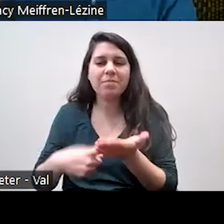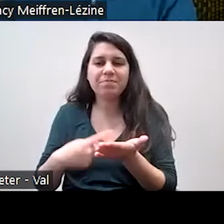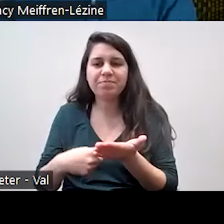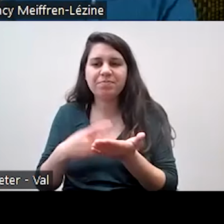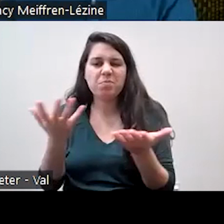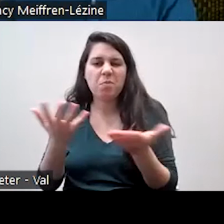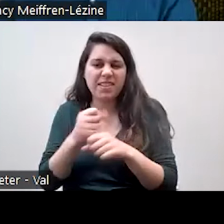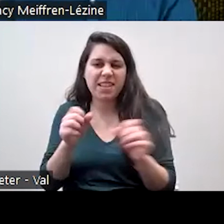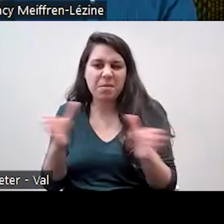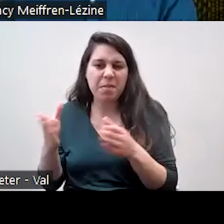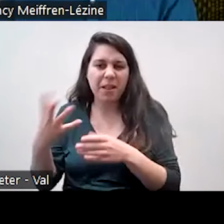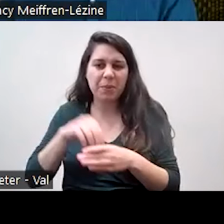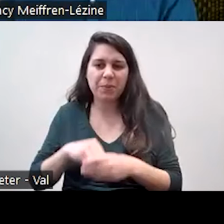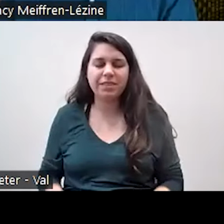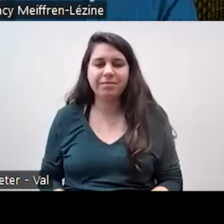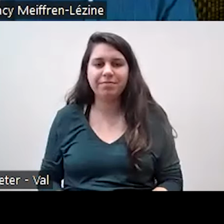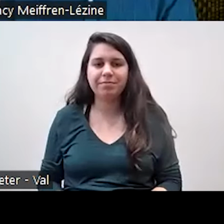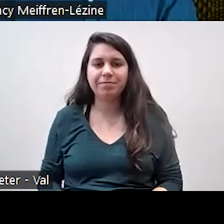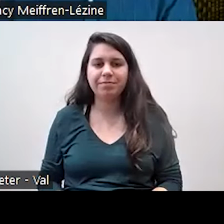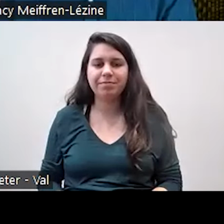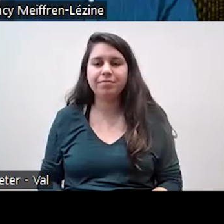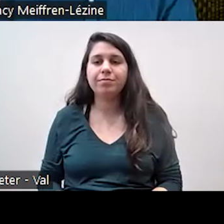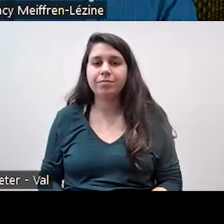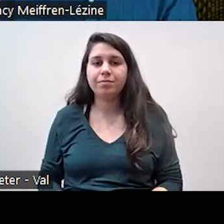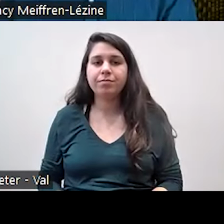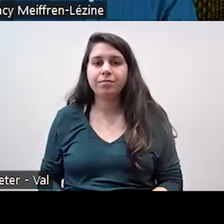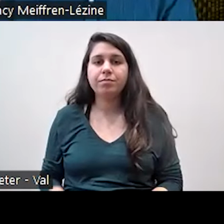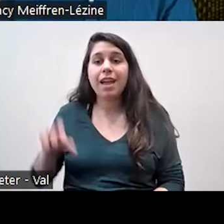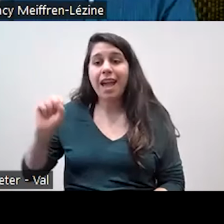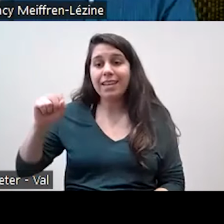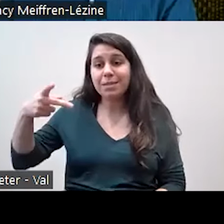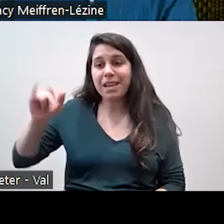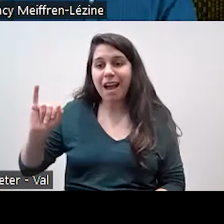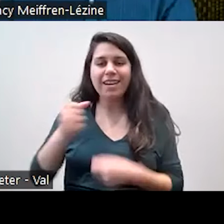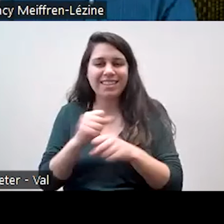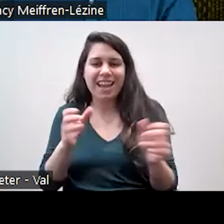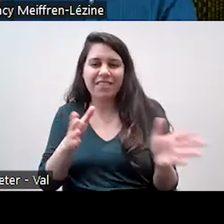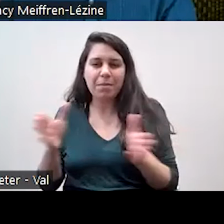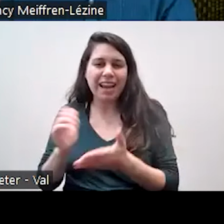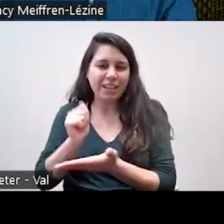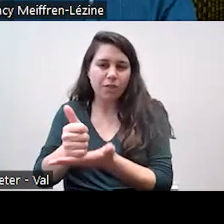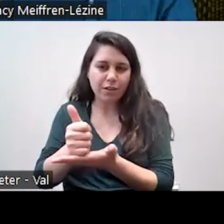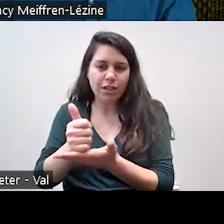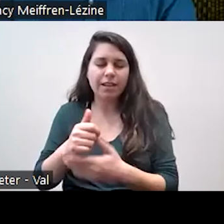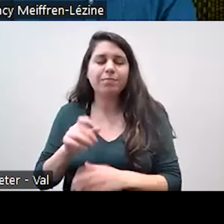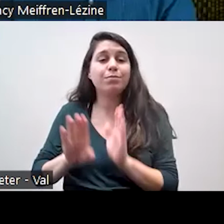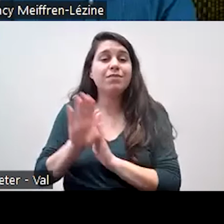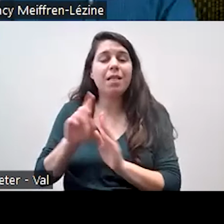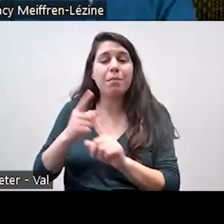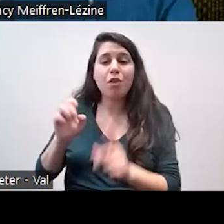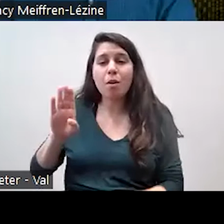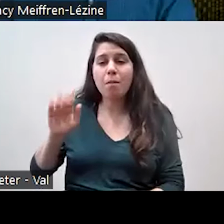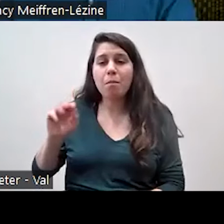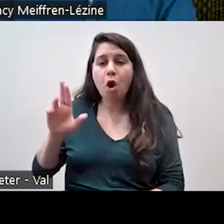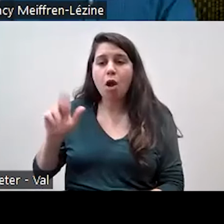plan might entail. The safety planning intervention was developed by Barbara Stanley